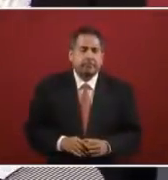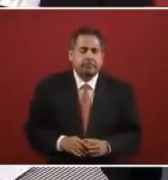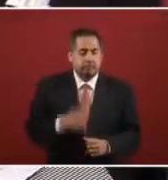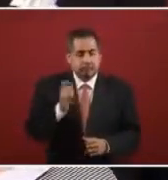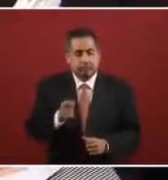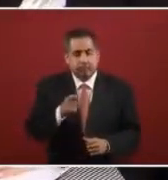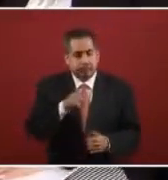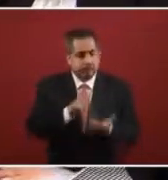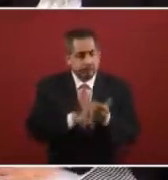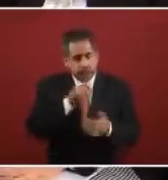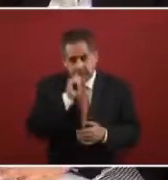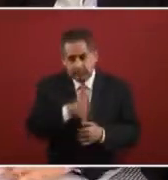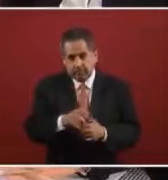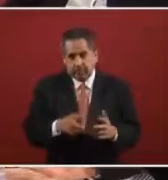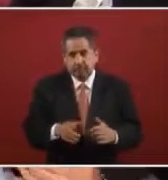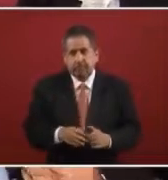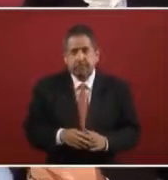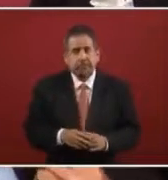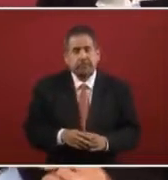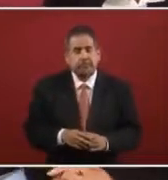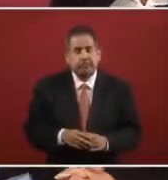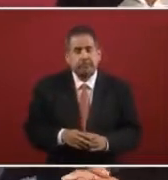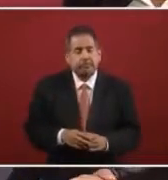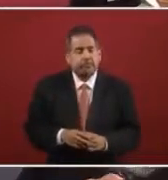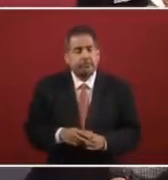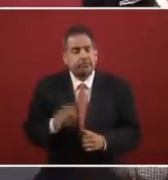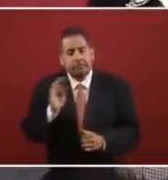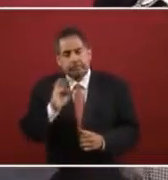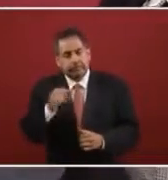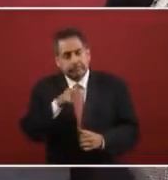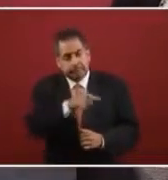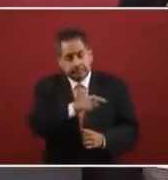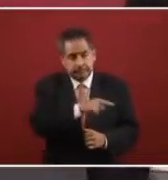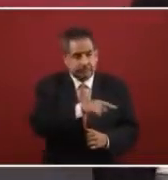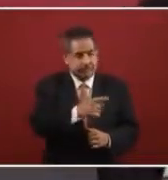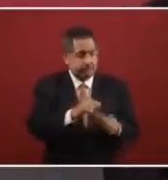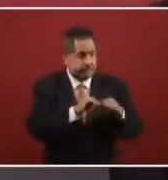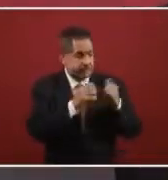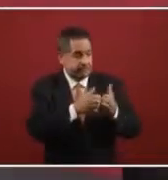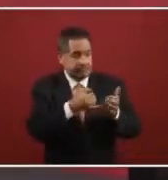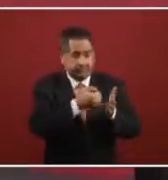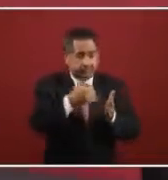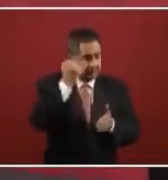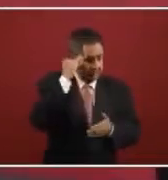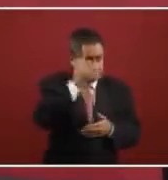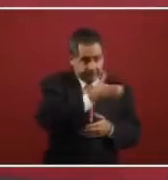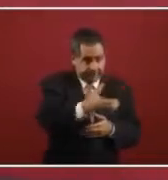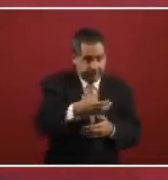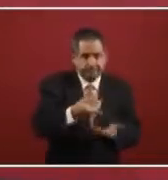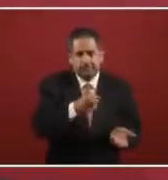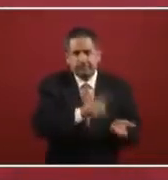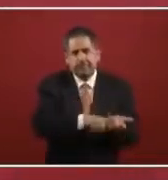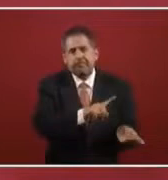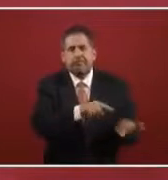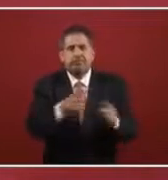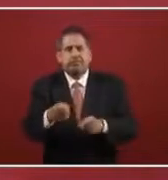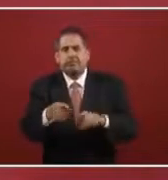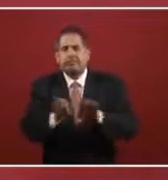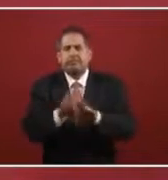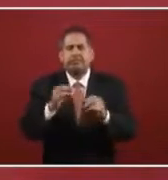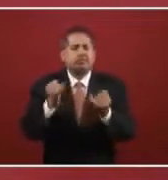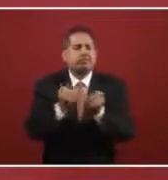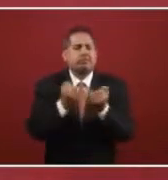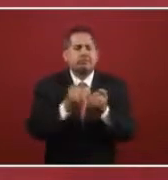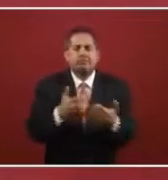Entonces, es lo mismo It's the same thing si eso pasa con organizaciones if it happens campesinas, like that with imagínense organizations. de